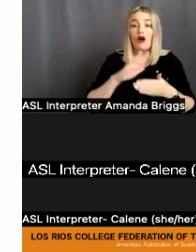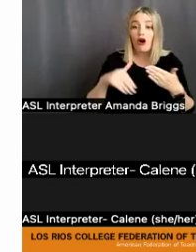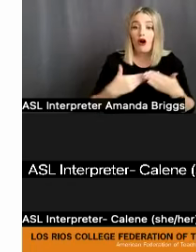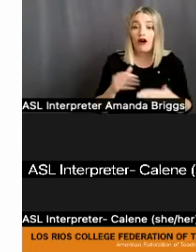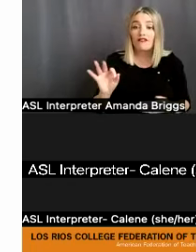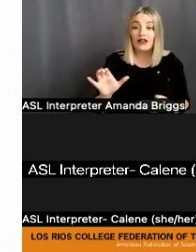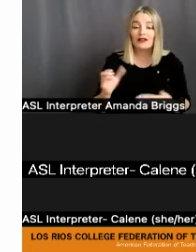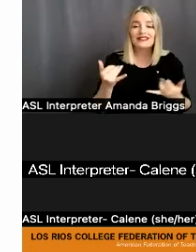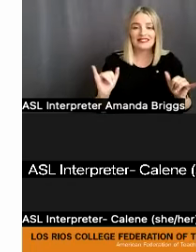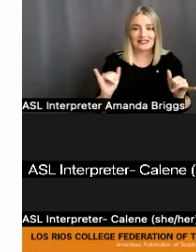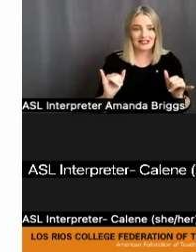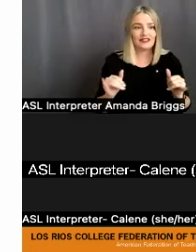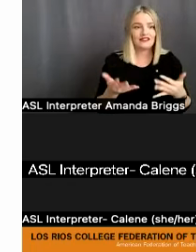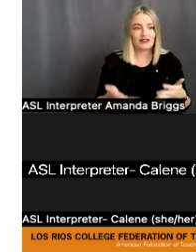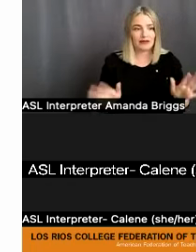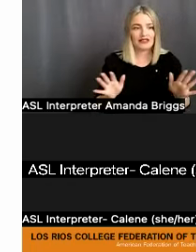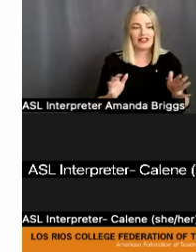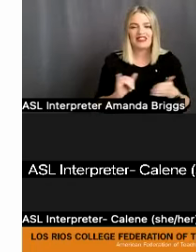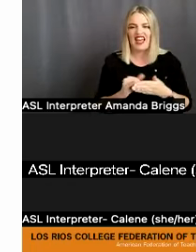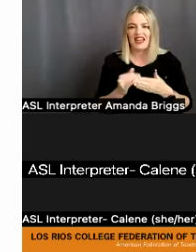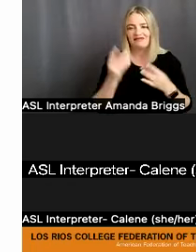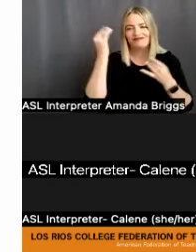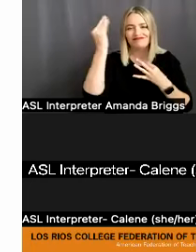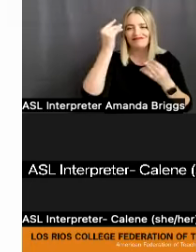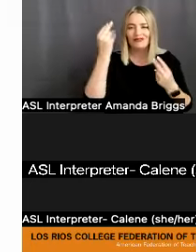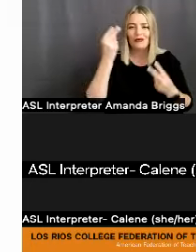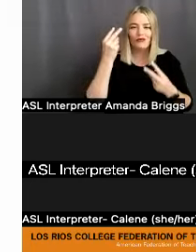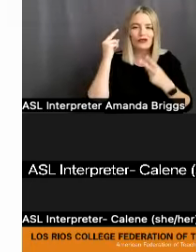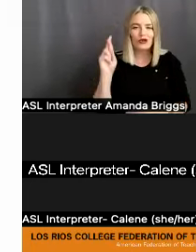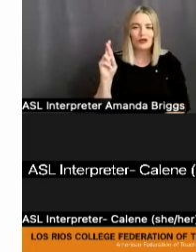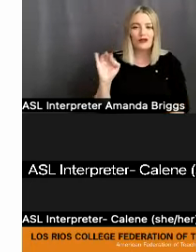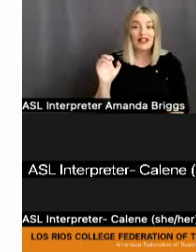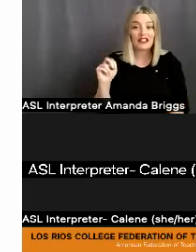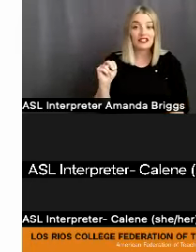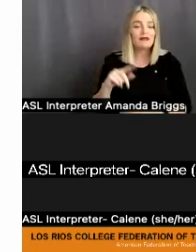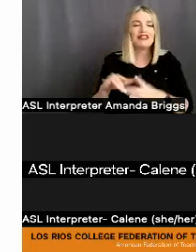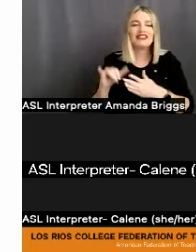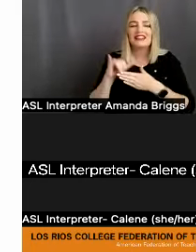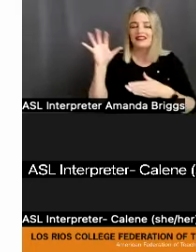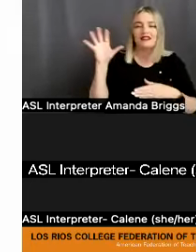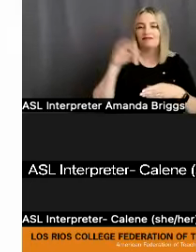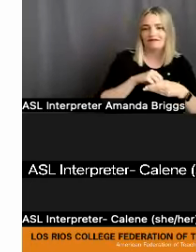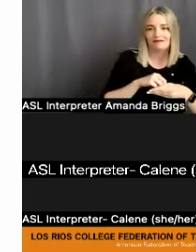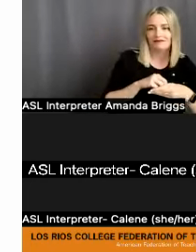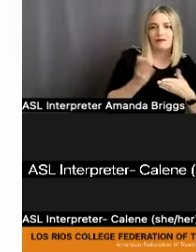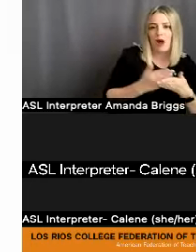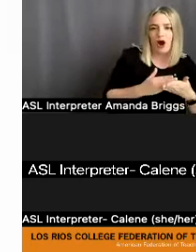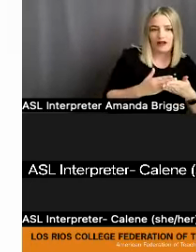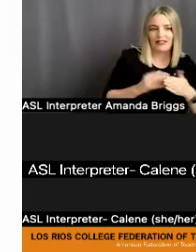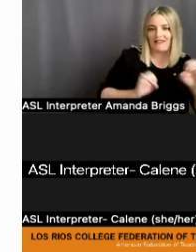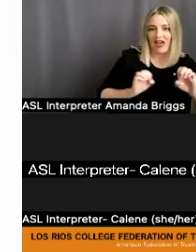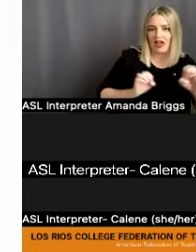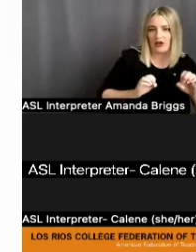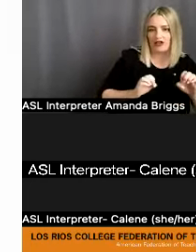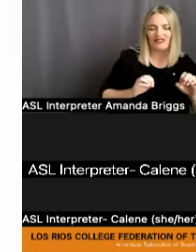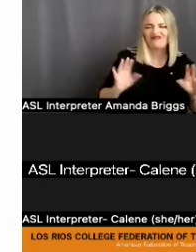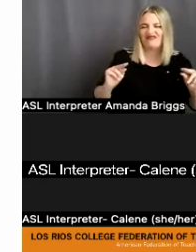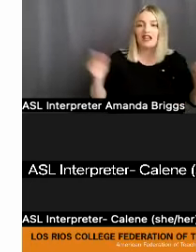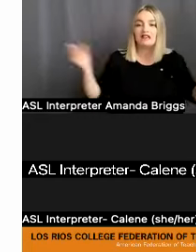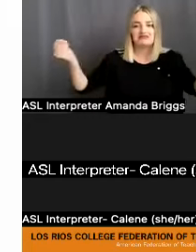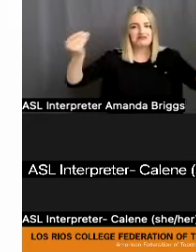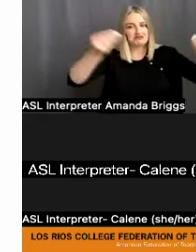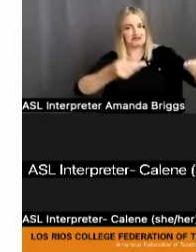complete the reflection, but the reflection itself is not used as part of the evaluation process. It's handed in at the same time and is